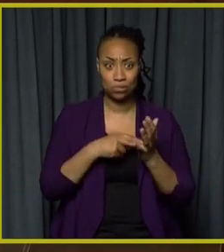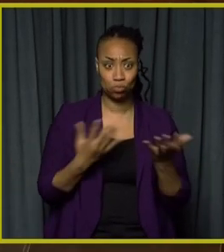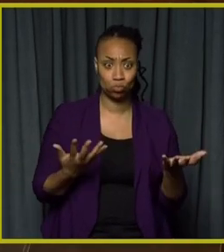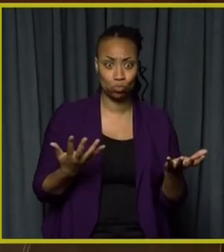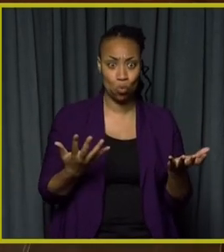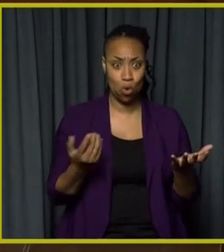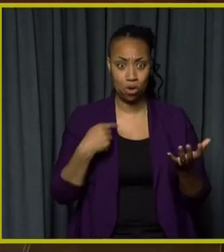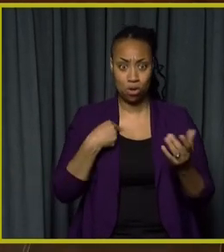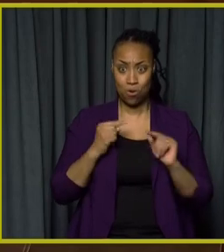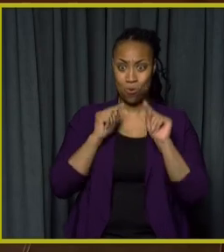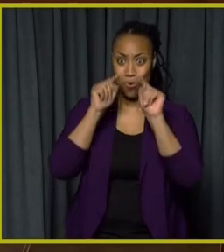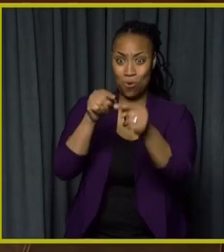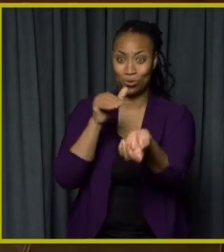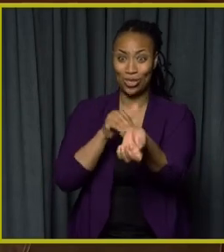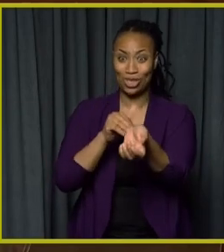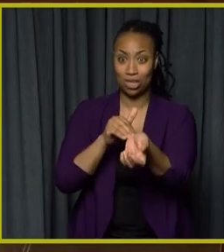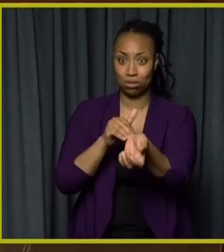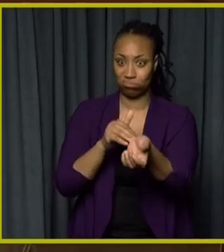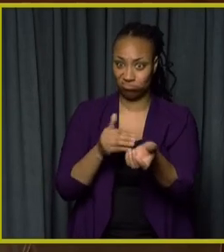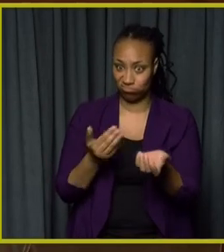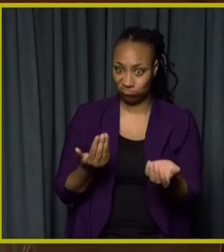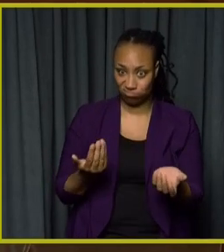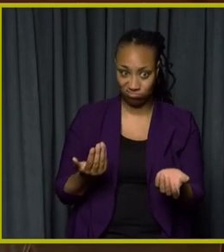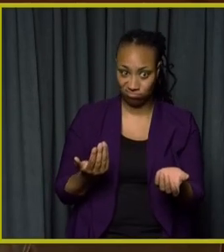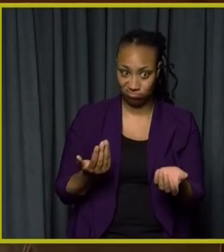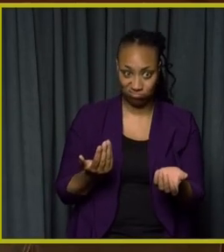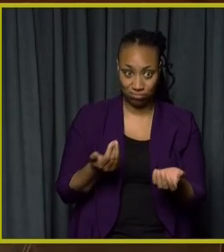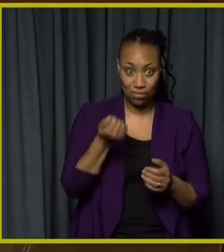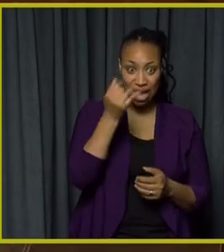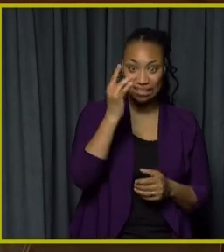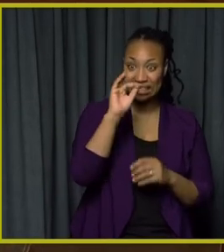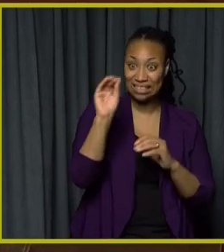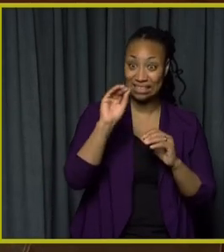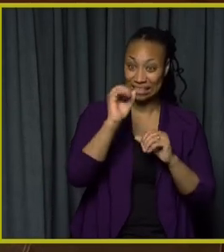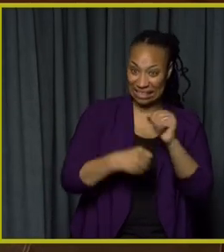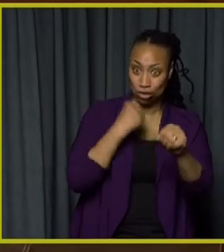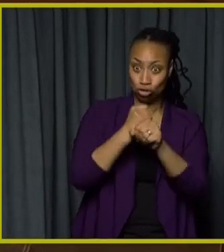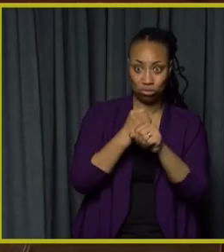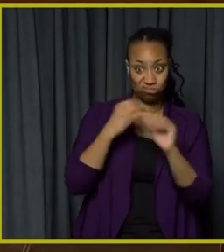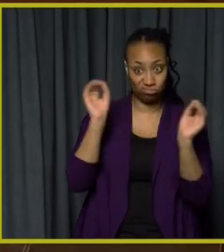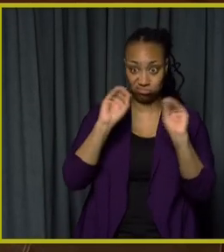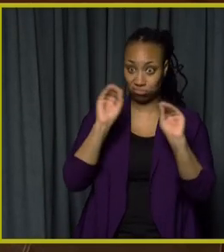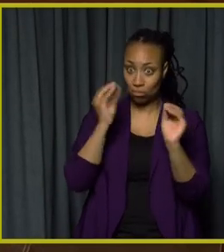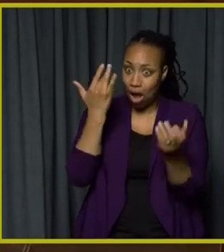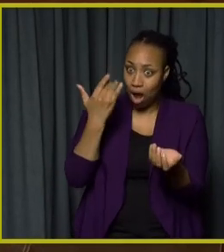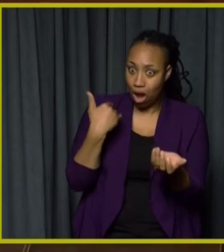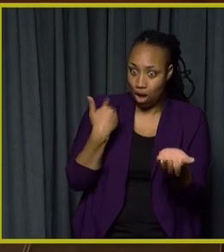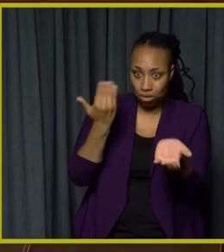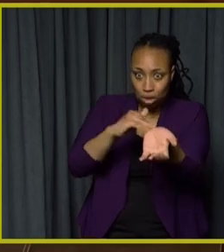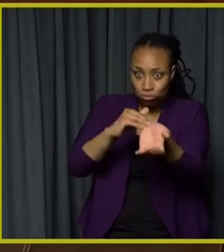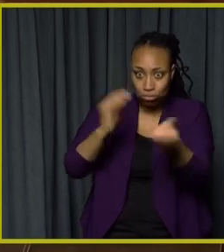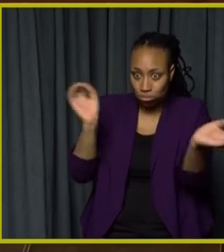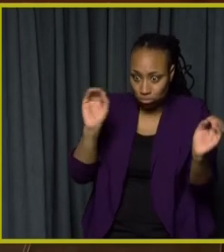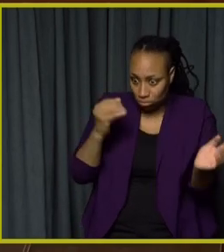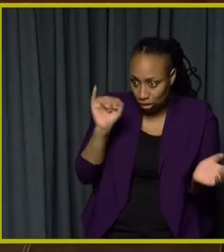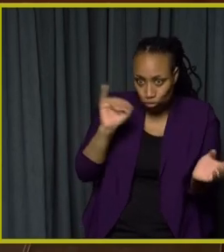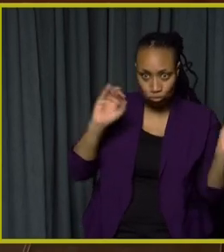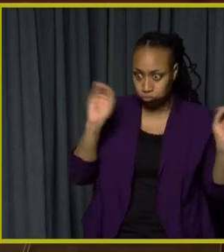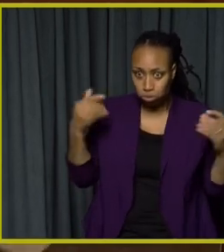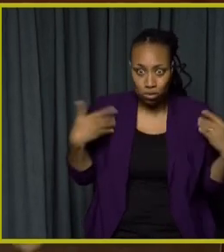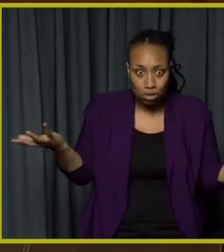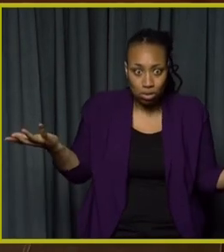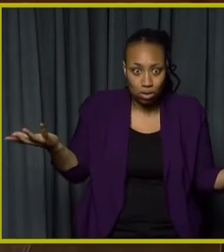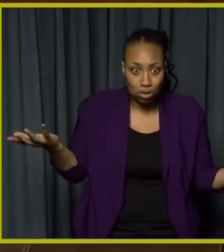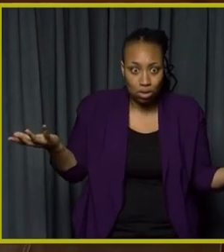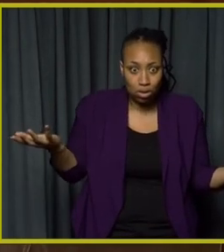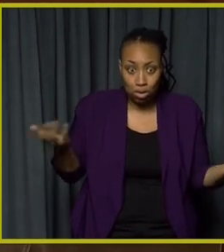see a doctor or a dentist in 18 years. 18 years. It means that my daughters, my three little